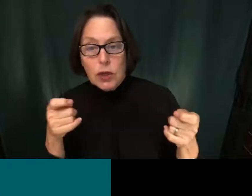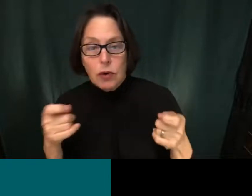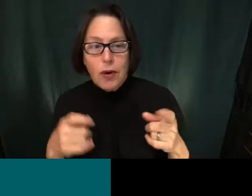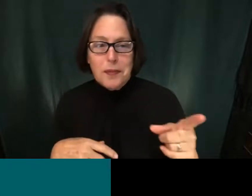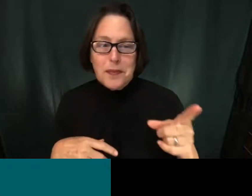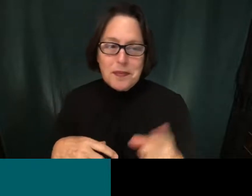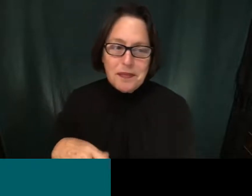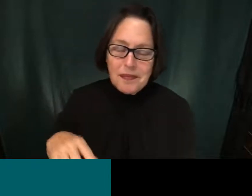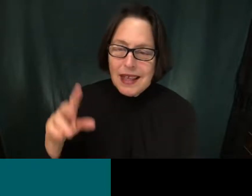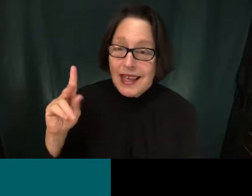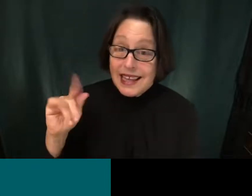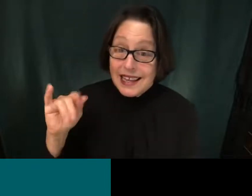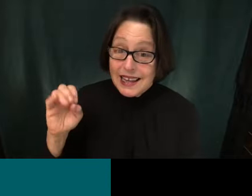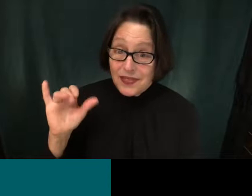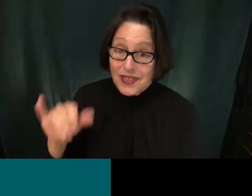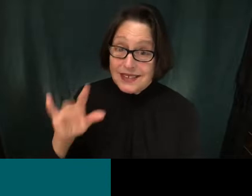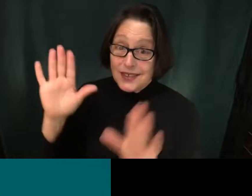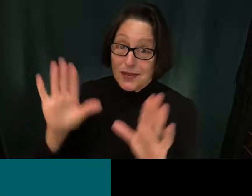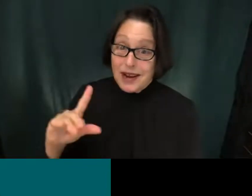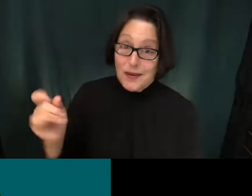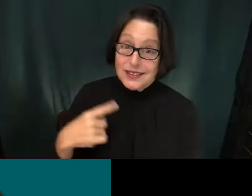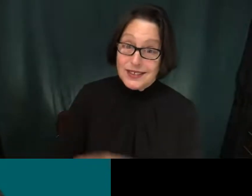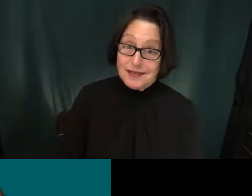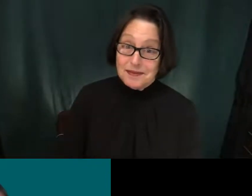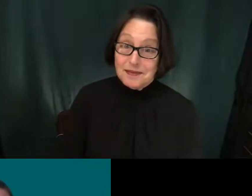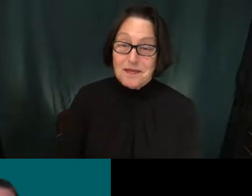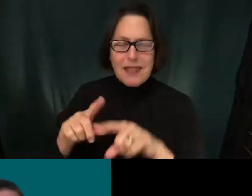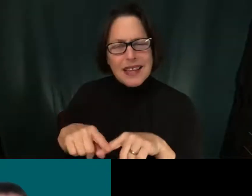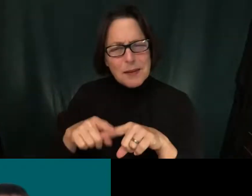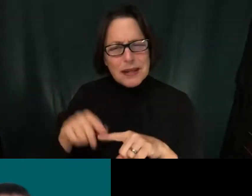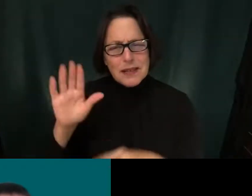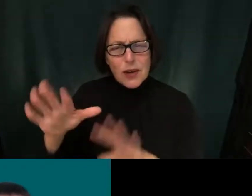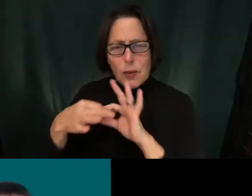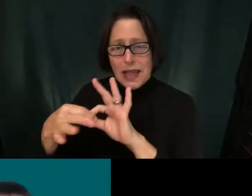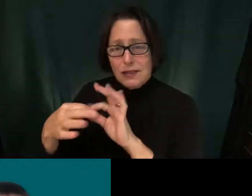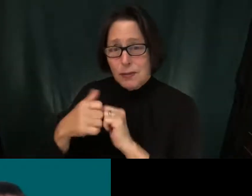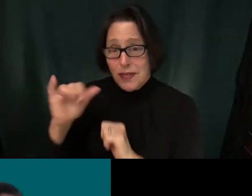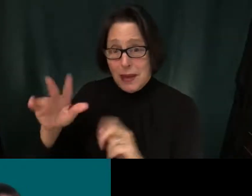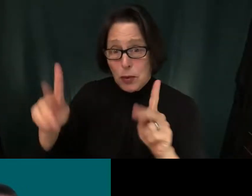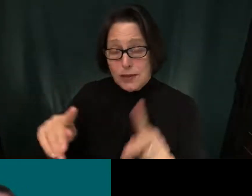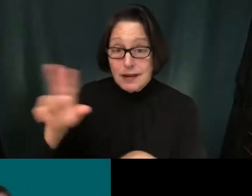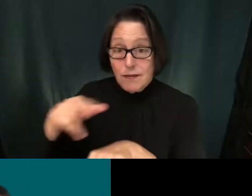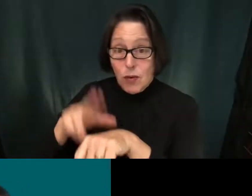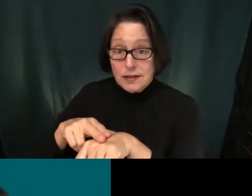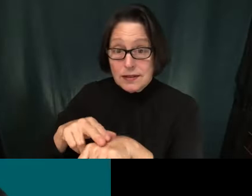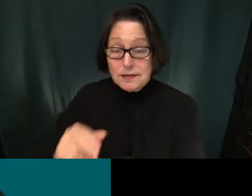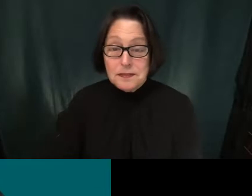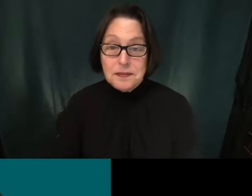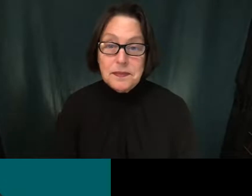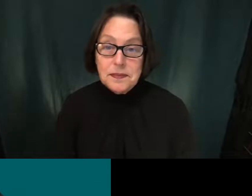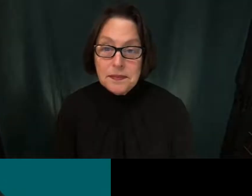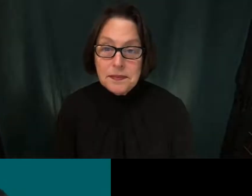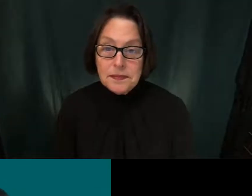Well, so that's a great question. It depends on your relationship with that person, of course. So,